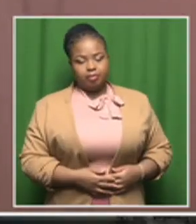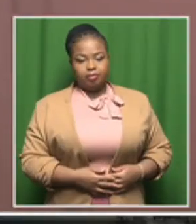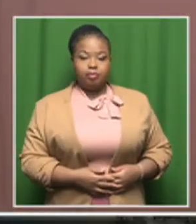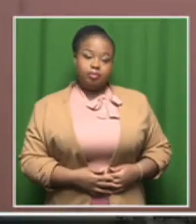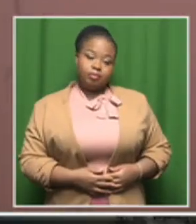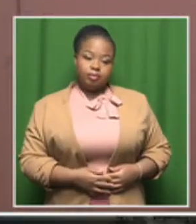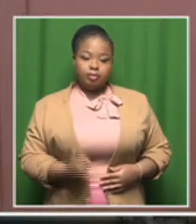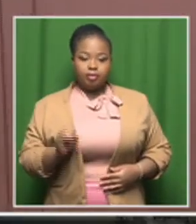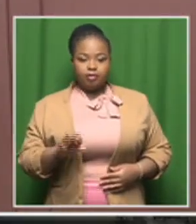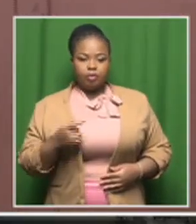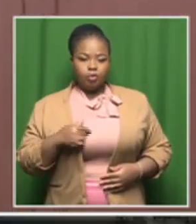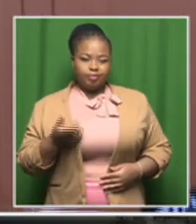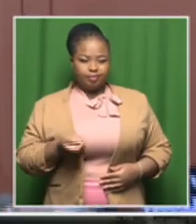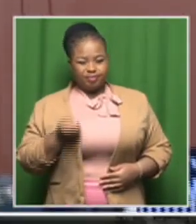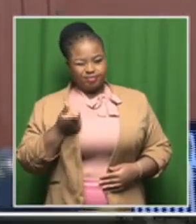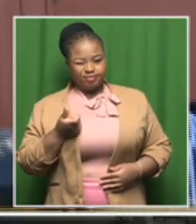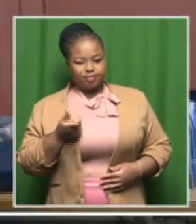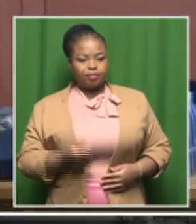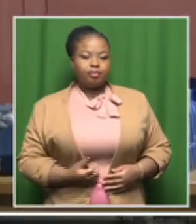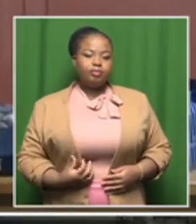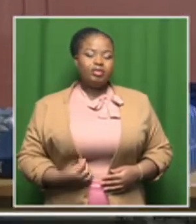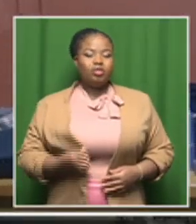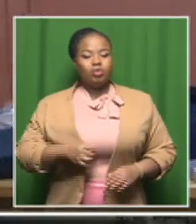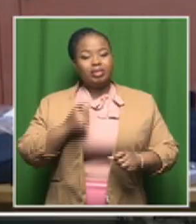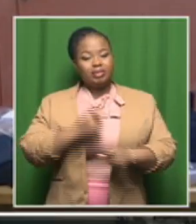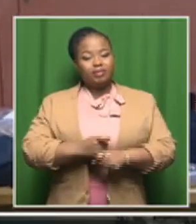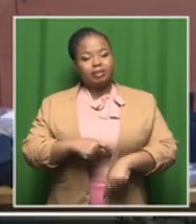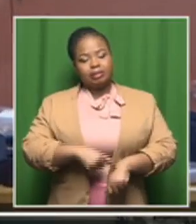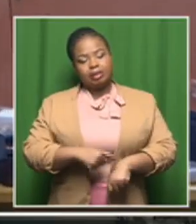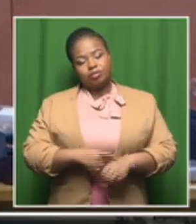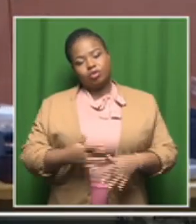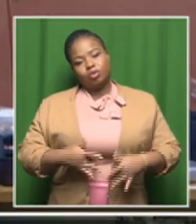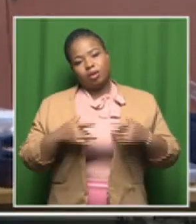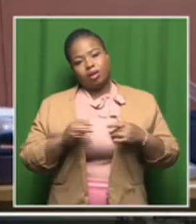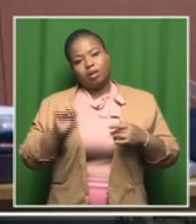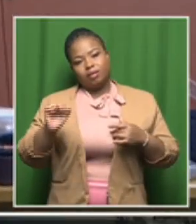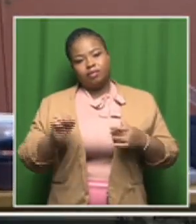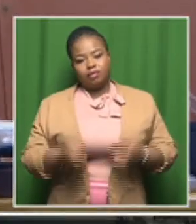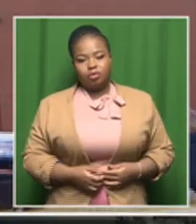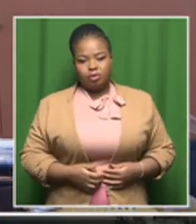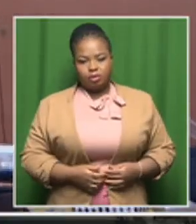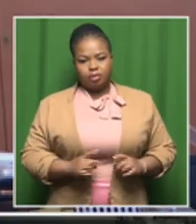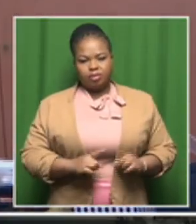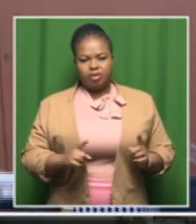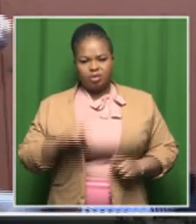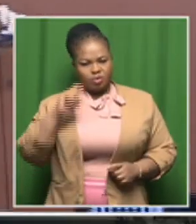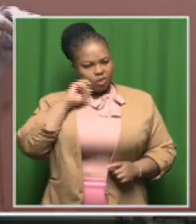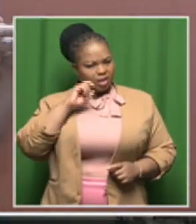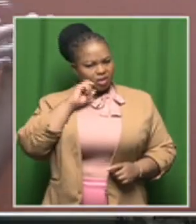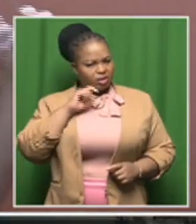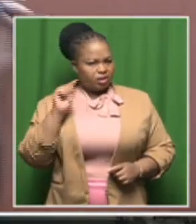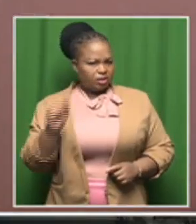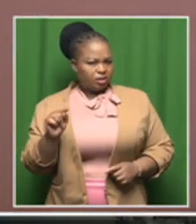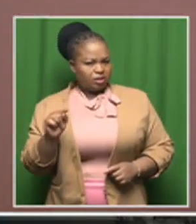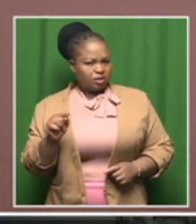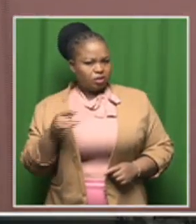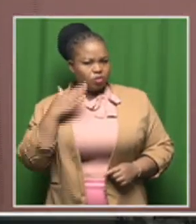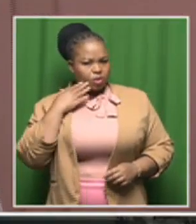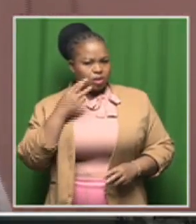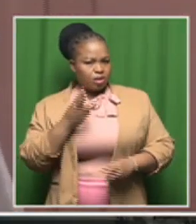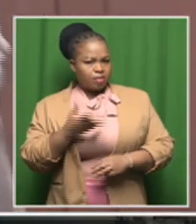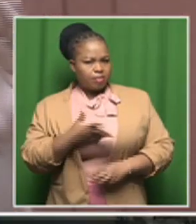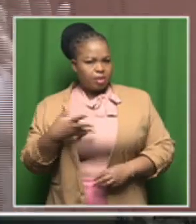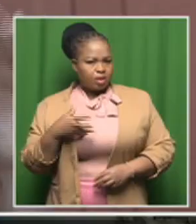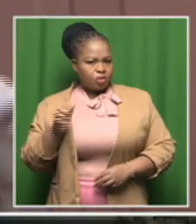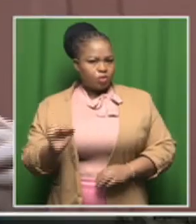dwell on a little bit of, it's a hard time in your life, and I know that, but, you know, what age were you when you lost your mom?